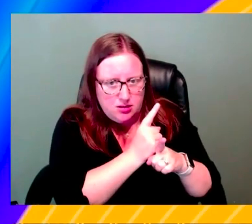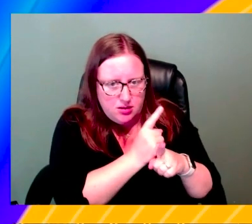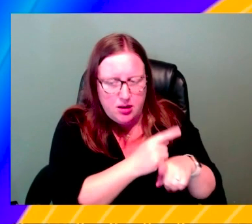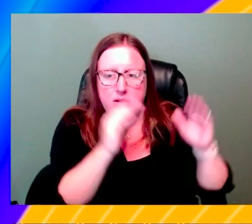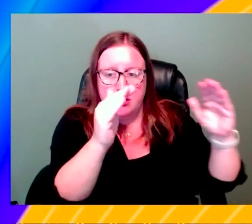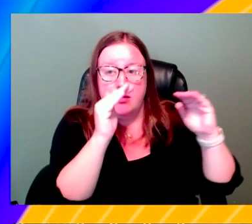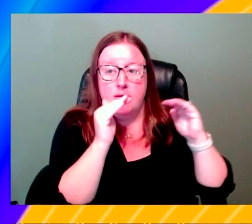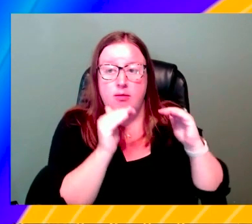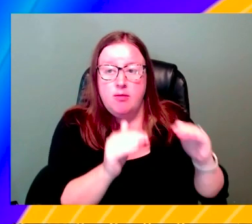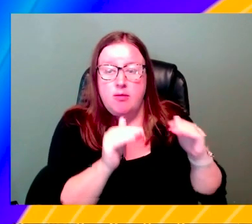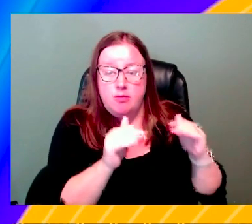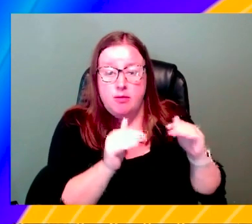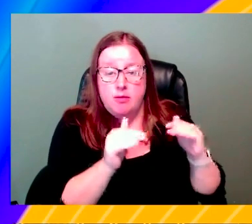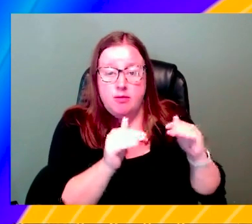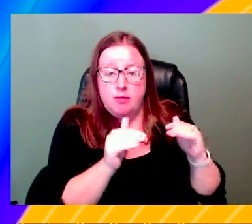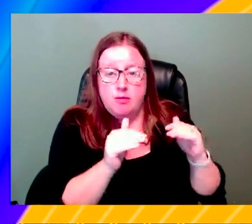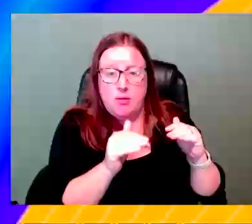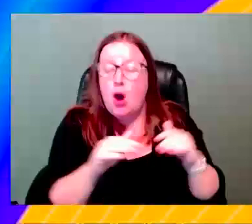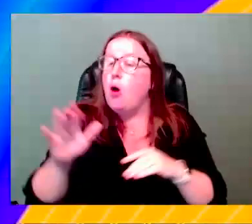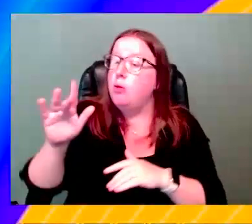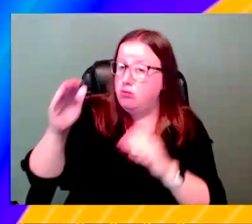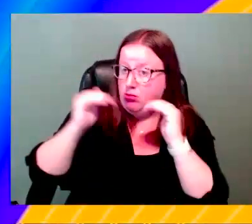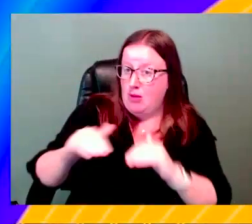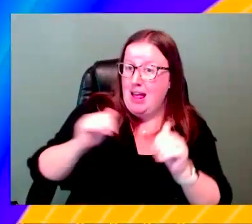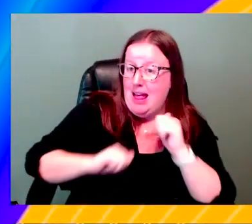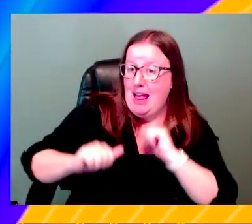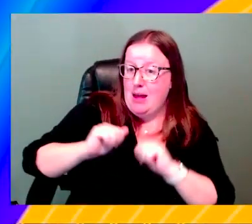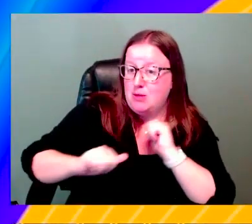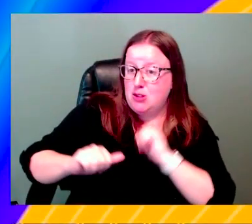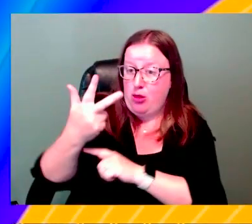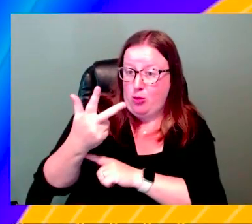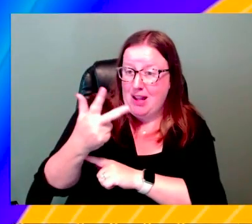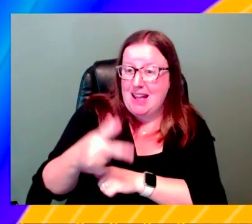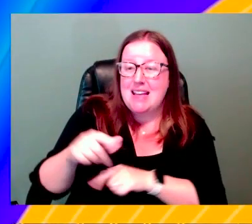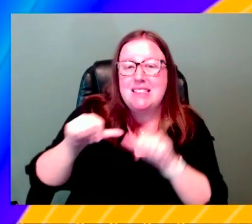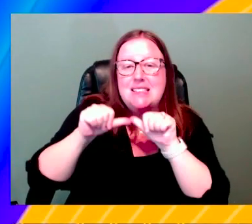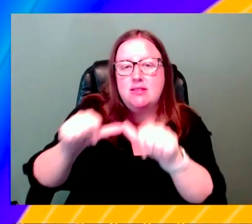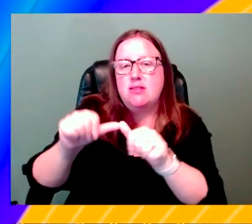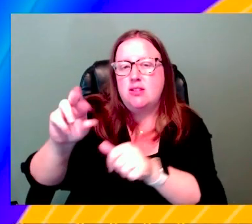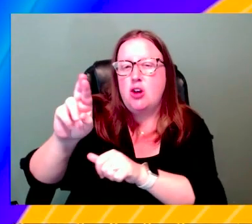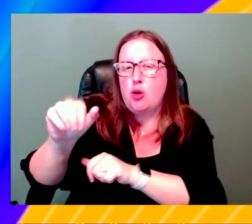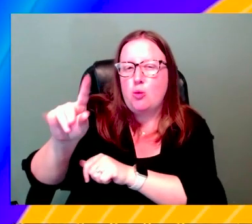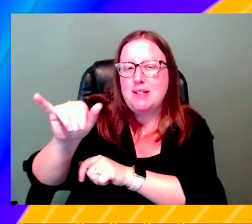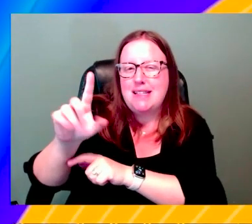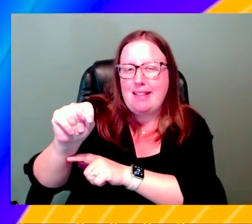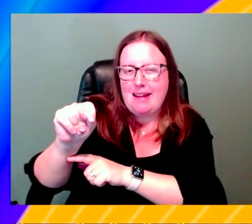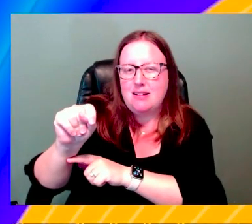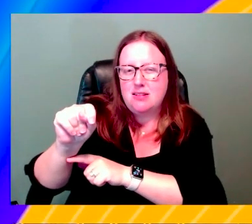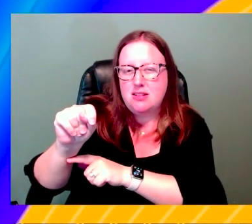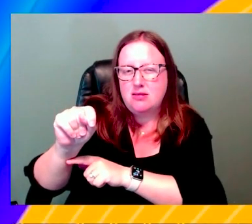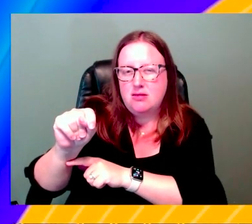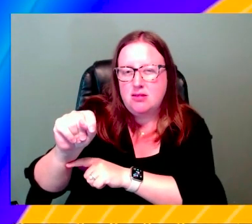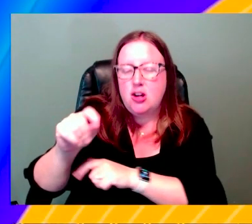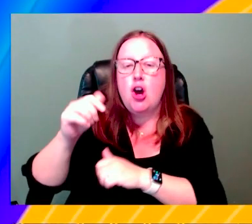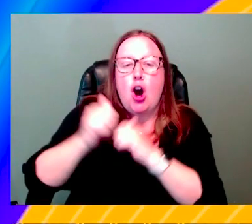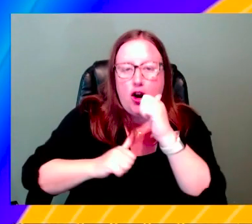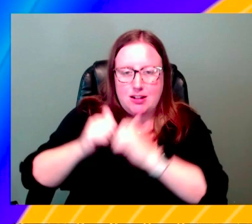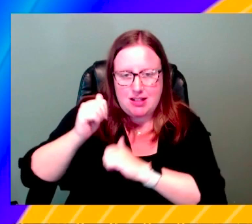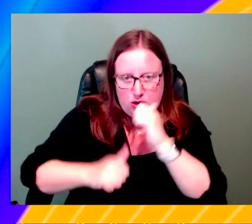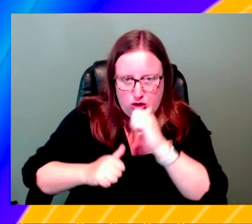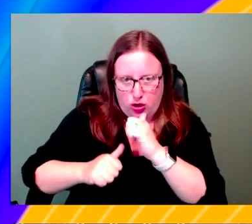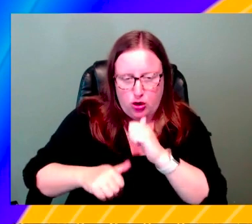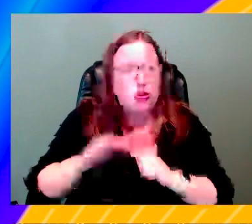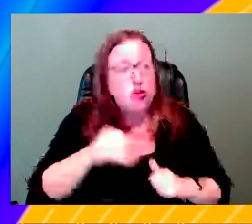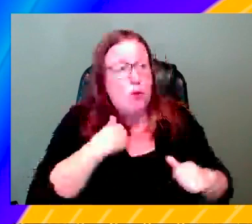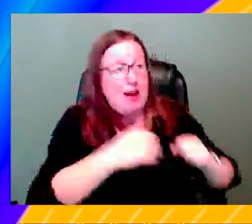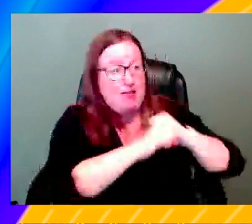then episode 3 is about resilient architectures. Ooh, right? So we have secure architectures, resilient architectures, so they're secure